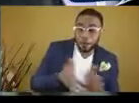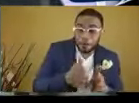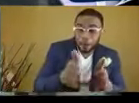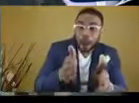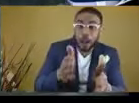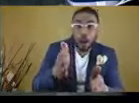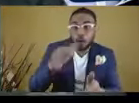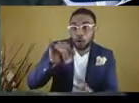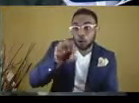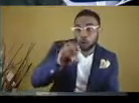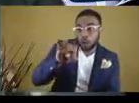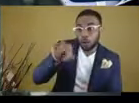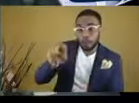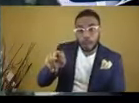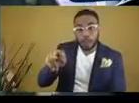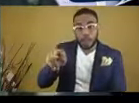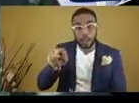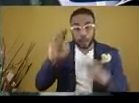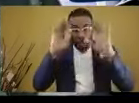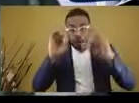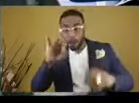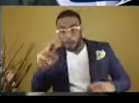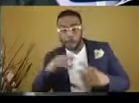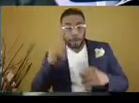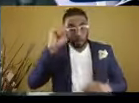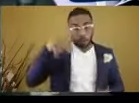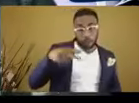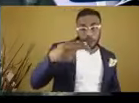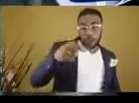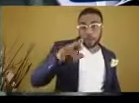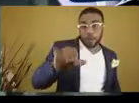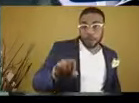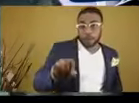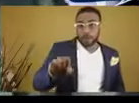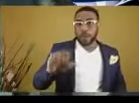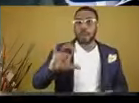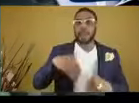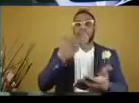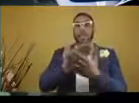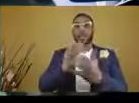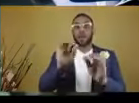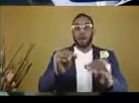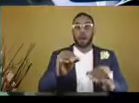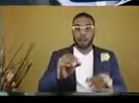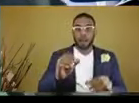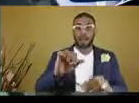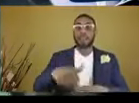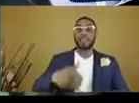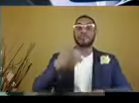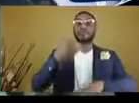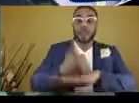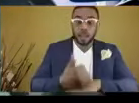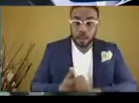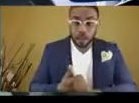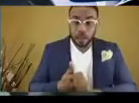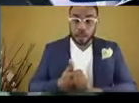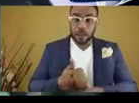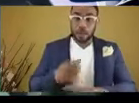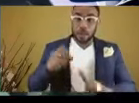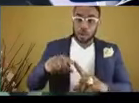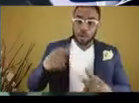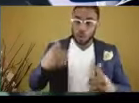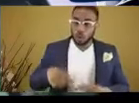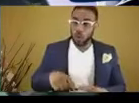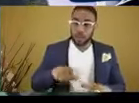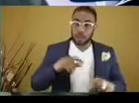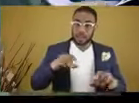Joe Biden, President Biden and Vice President Harris getting to office, the foundation and the impetus and what was catalytic